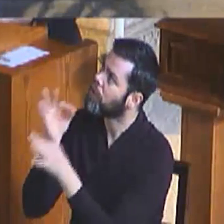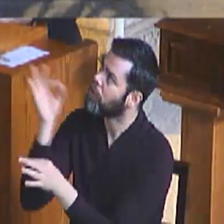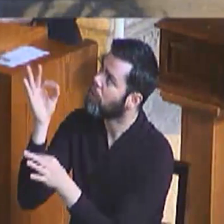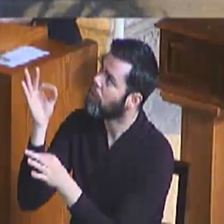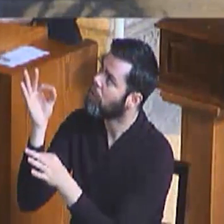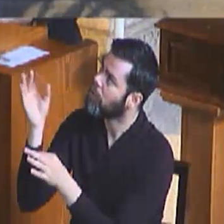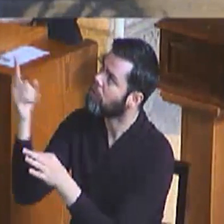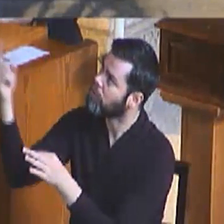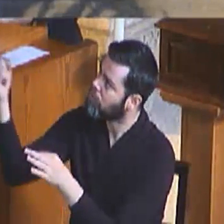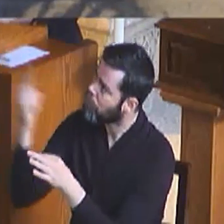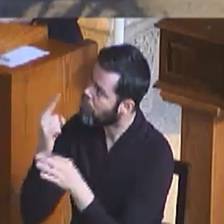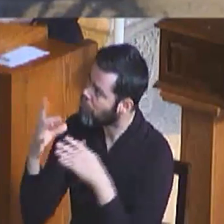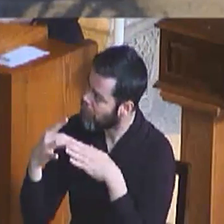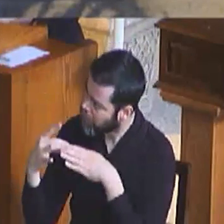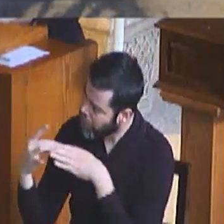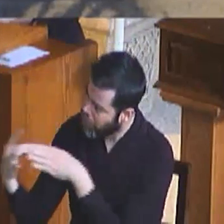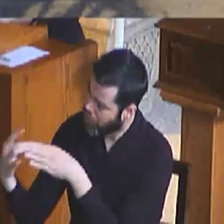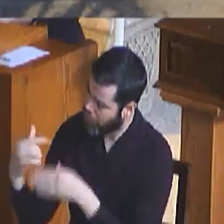me.